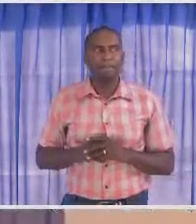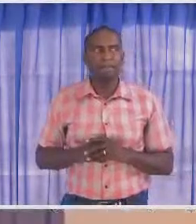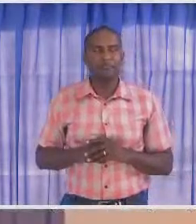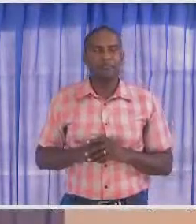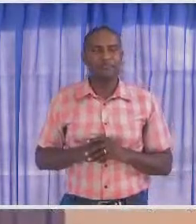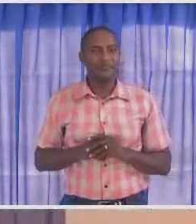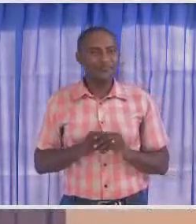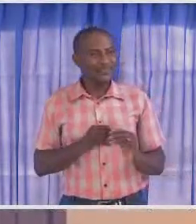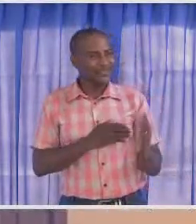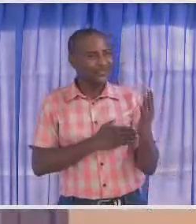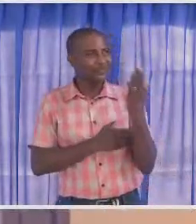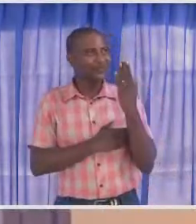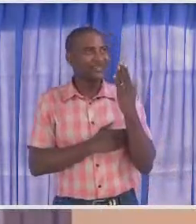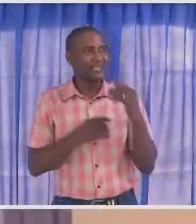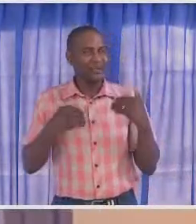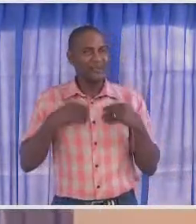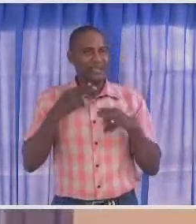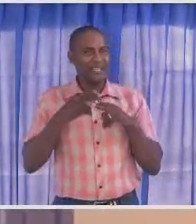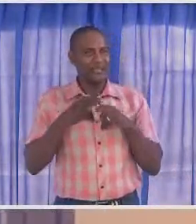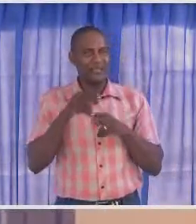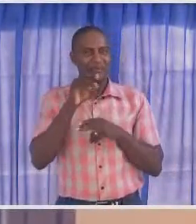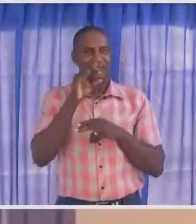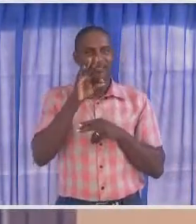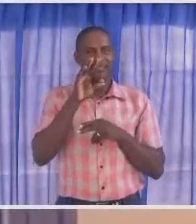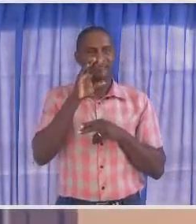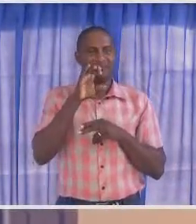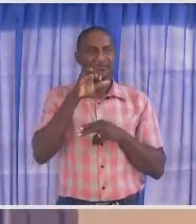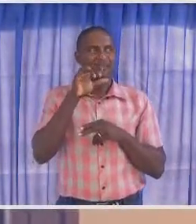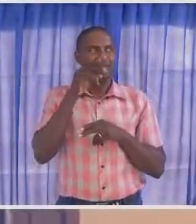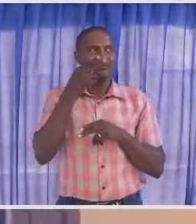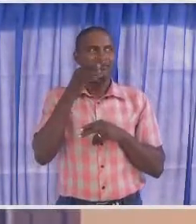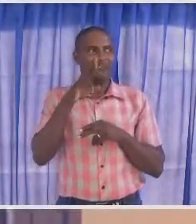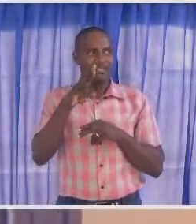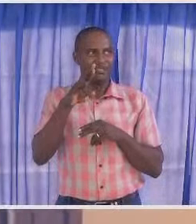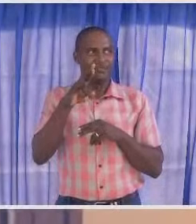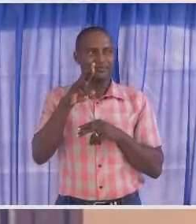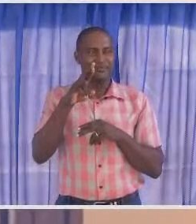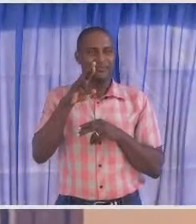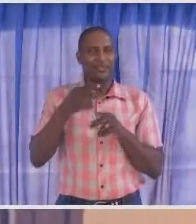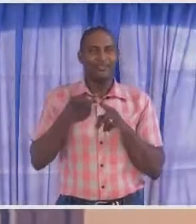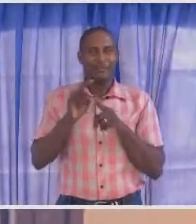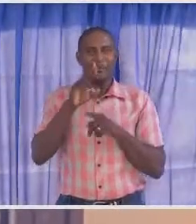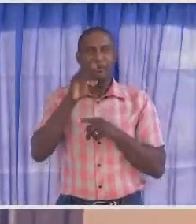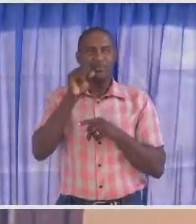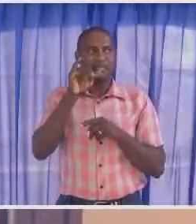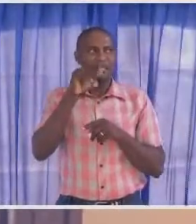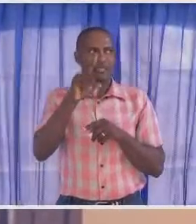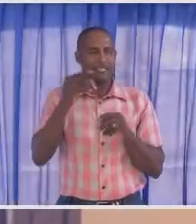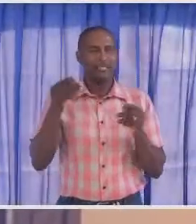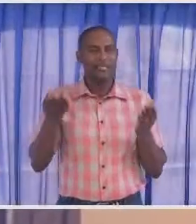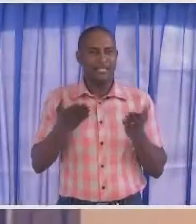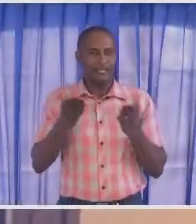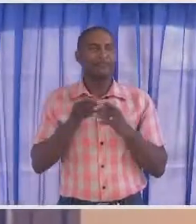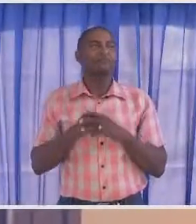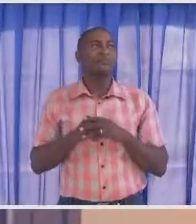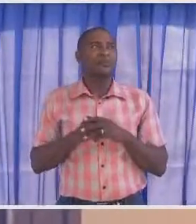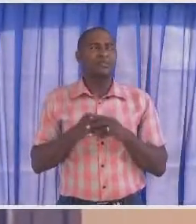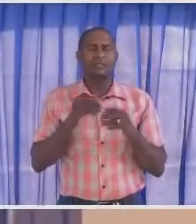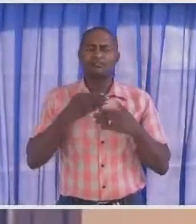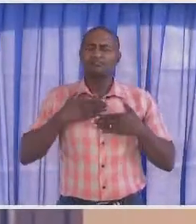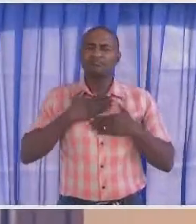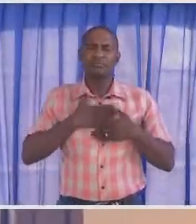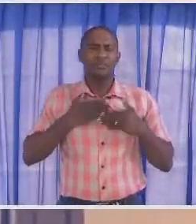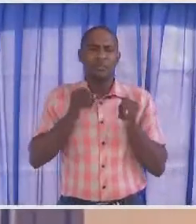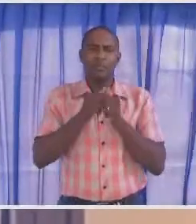Good morning. My name is Sienna Fleischer, Education Officer at USAID Washington. It is my sincere pleasure to be with you all